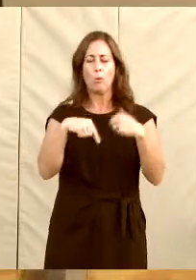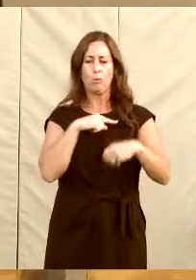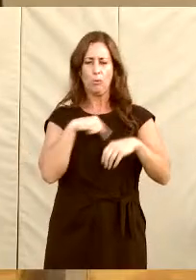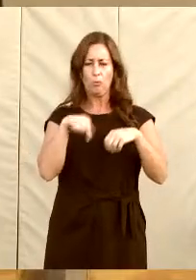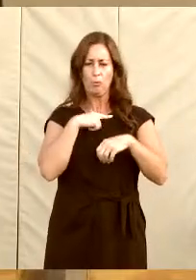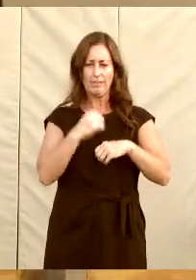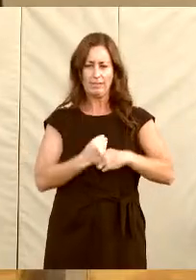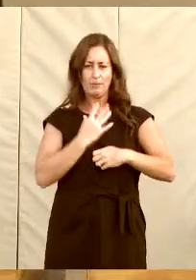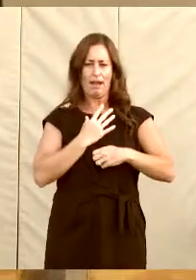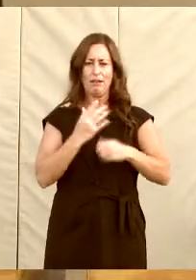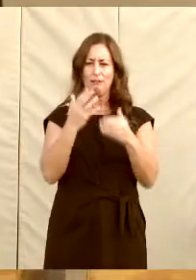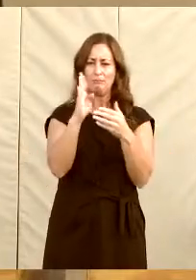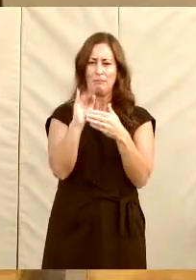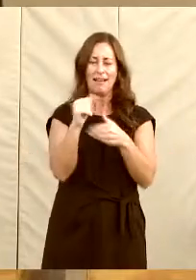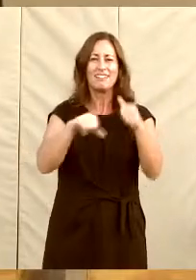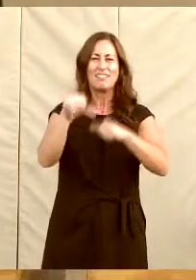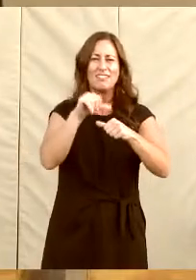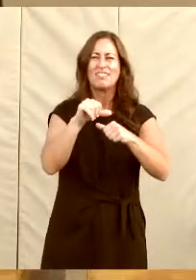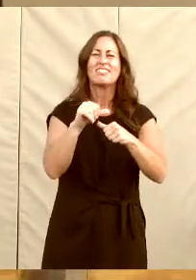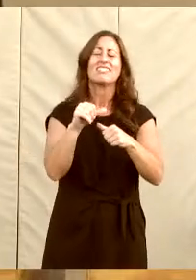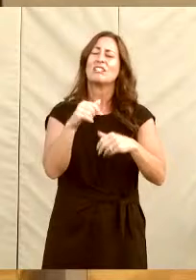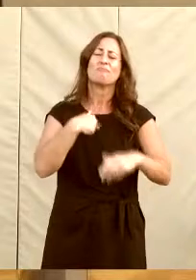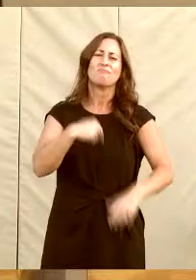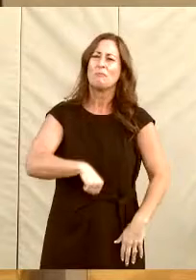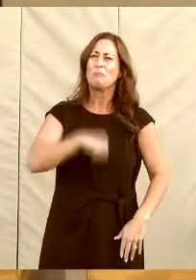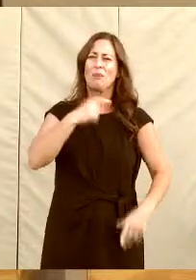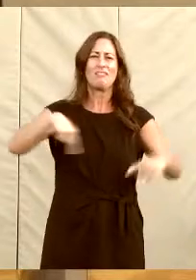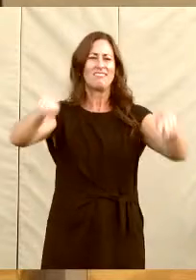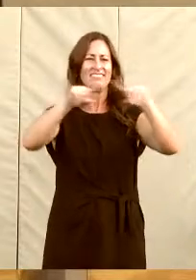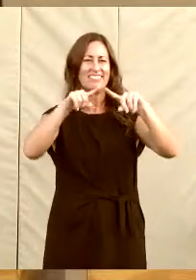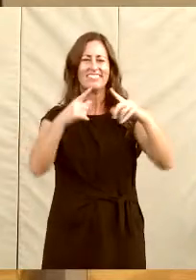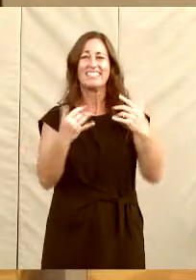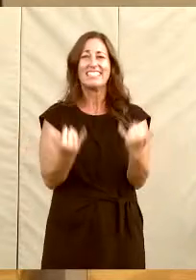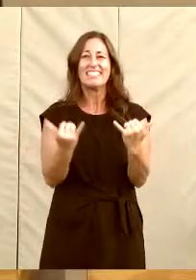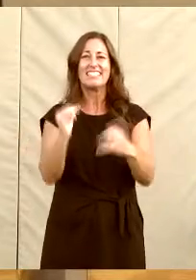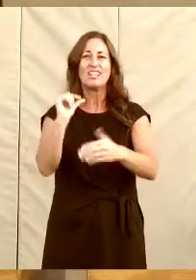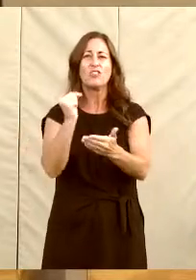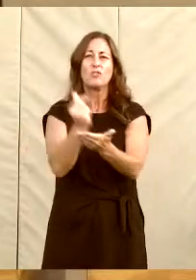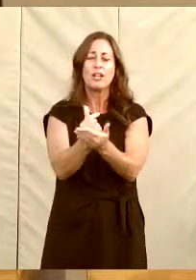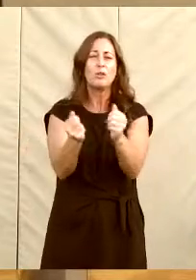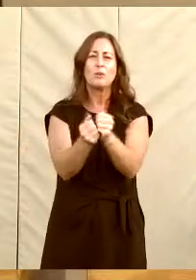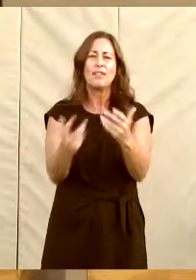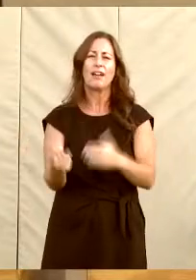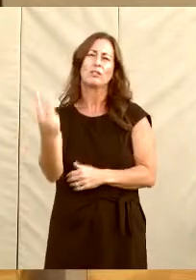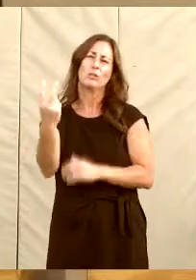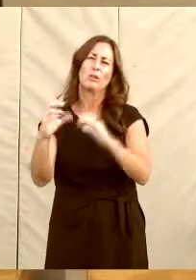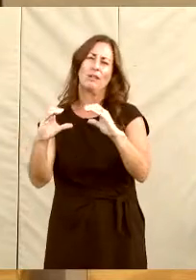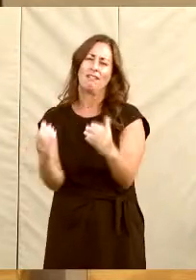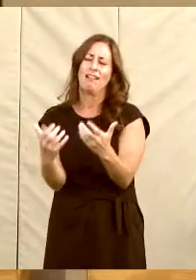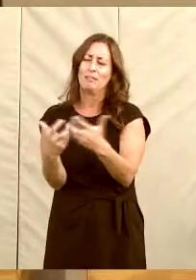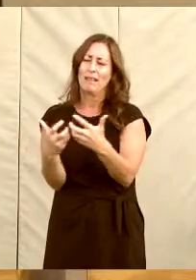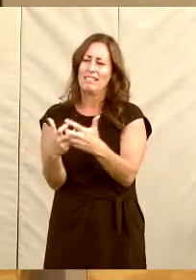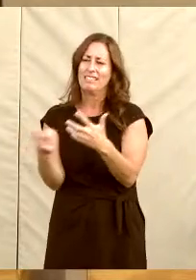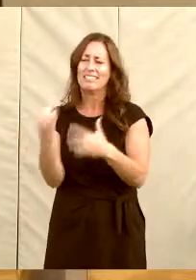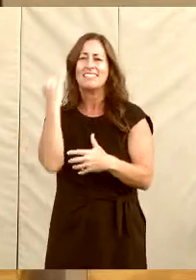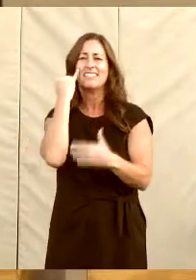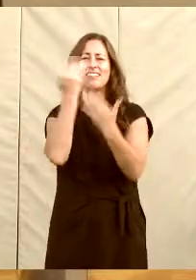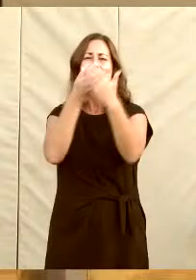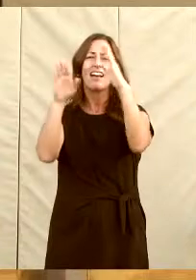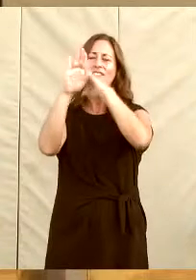enough or be even more proud. Today, we are graduating without two of our classmates who would have been here if heaven weren't so far